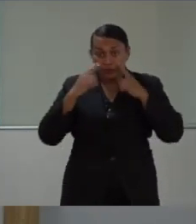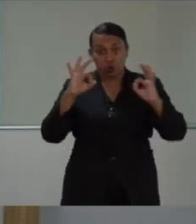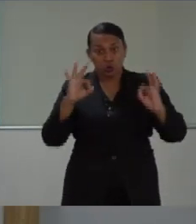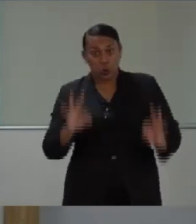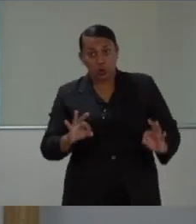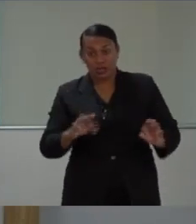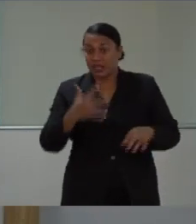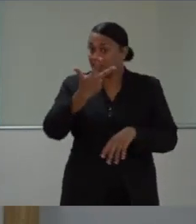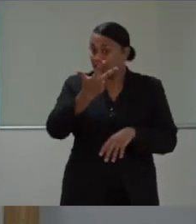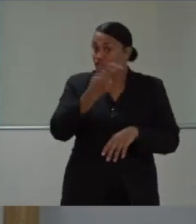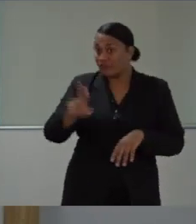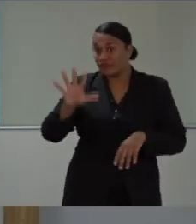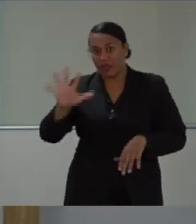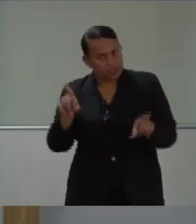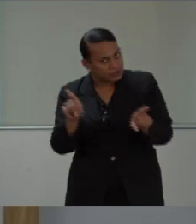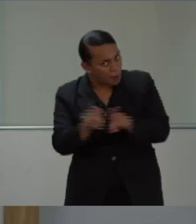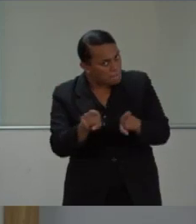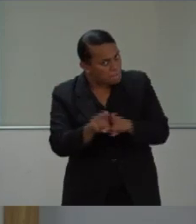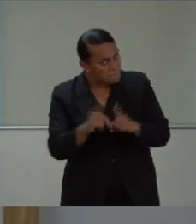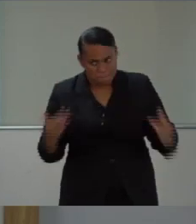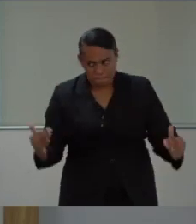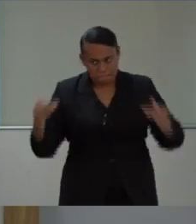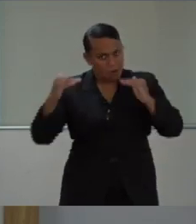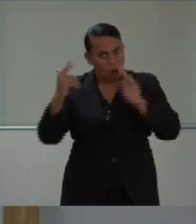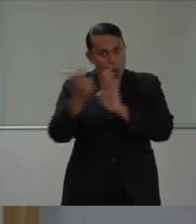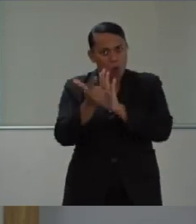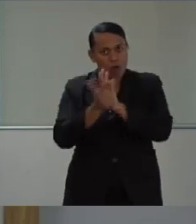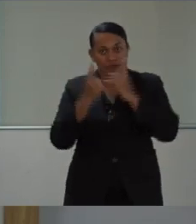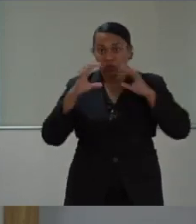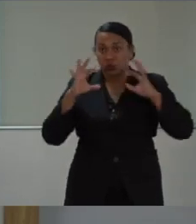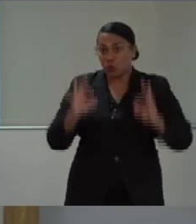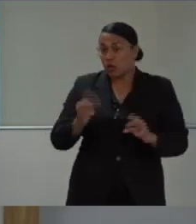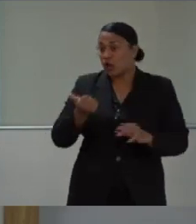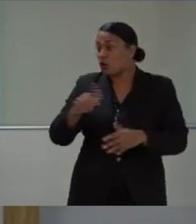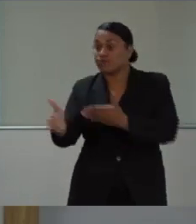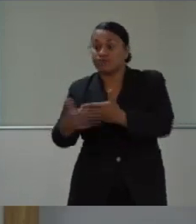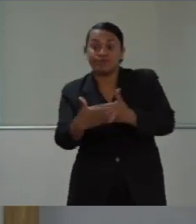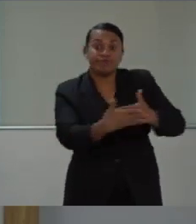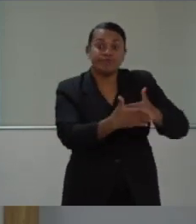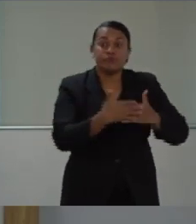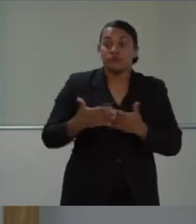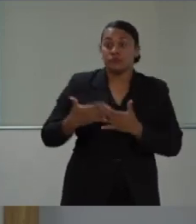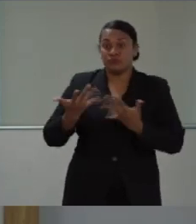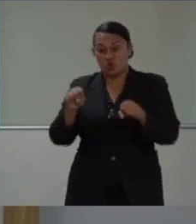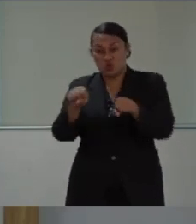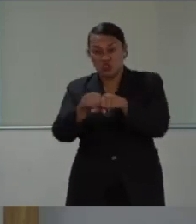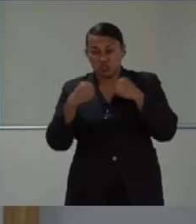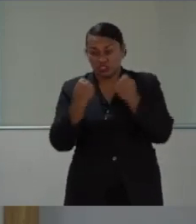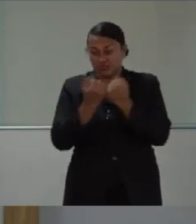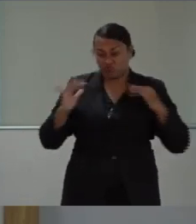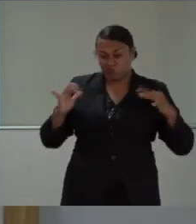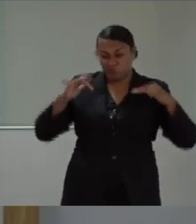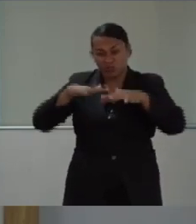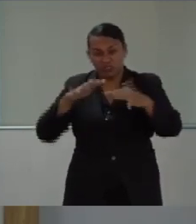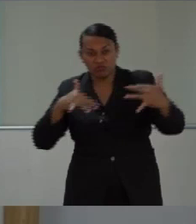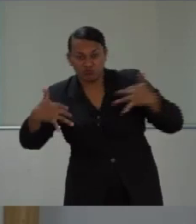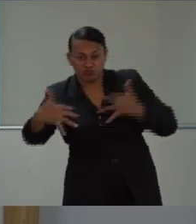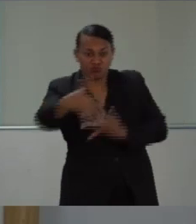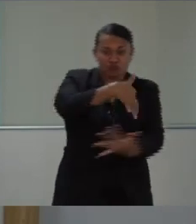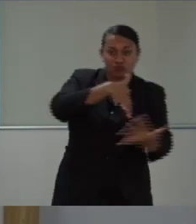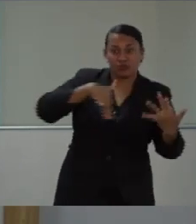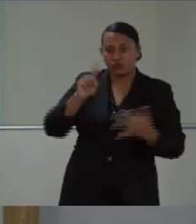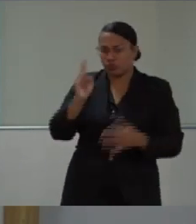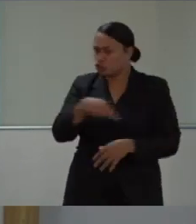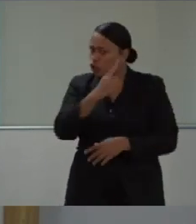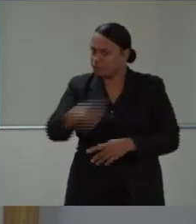everywhere. The ban on all social gatherings applies everywhere. The requirement to keep a safe distance of